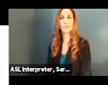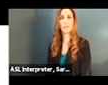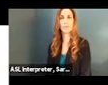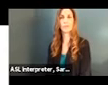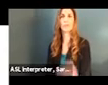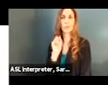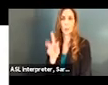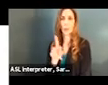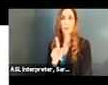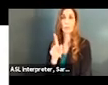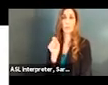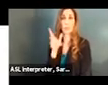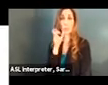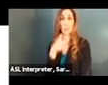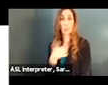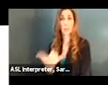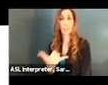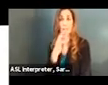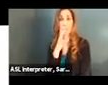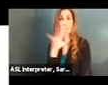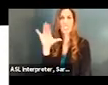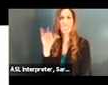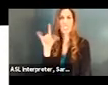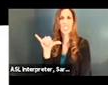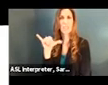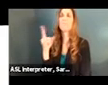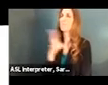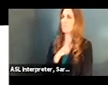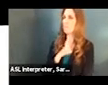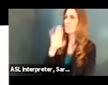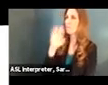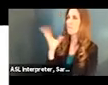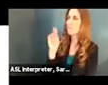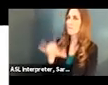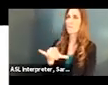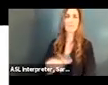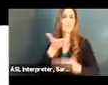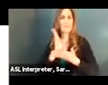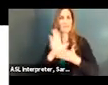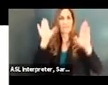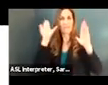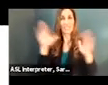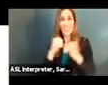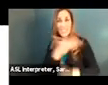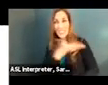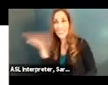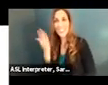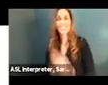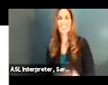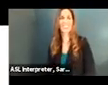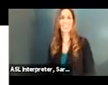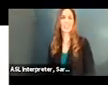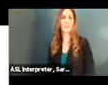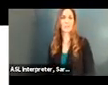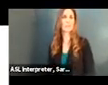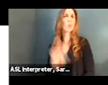Okay, are you able to hear me now? Sure can. Hi, Cindy. Oh, great. Hi, how are you? The